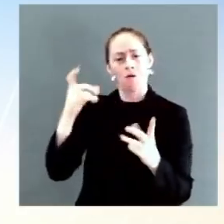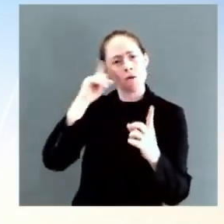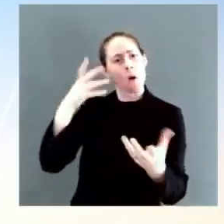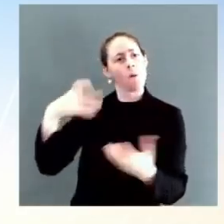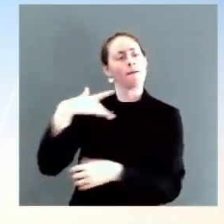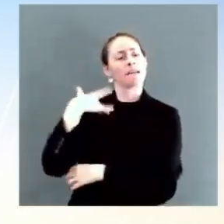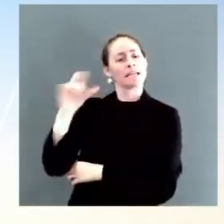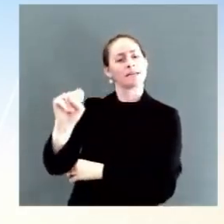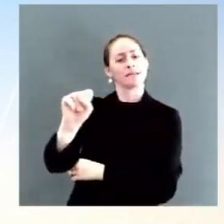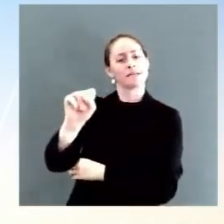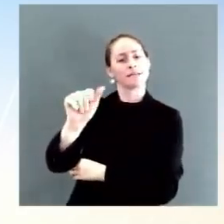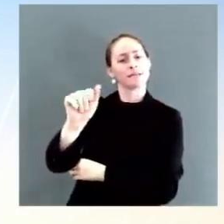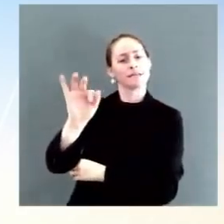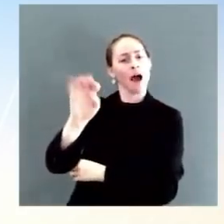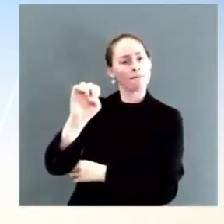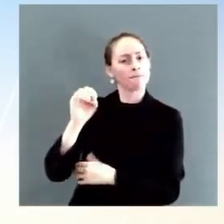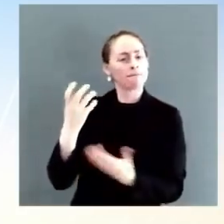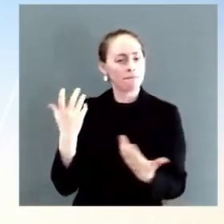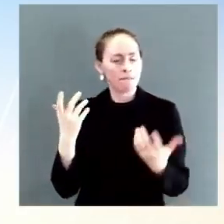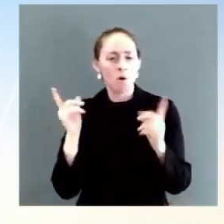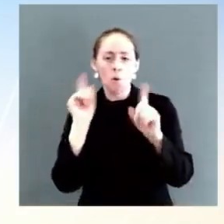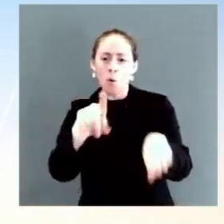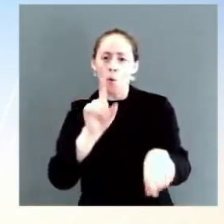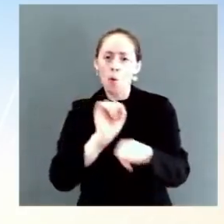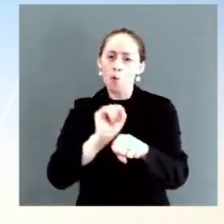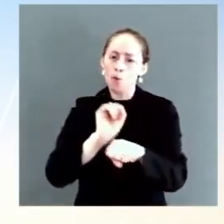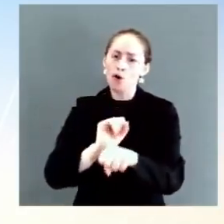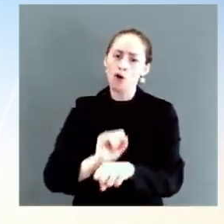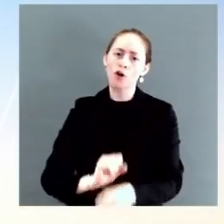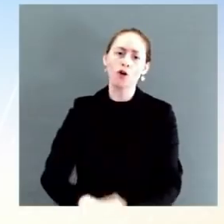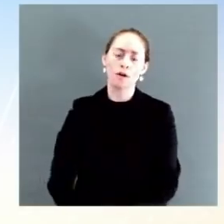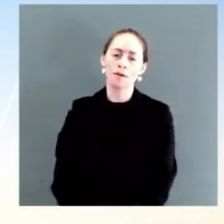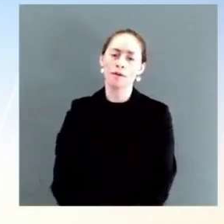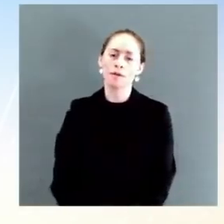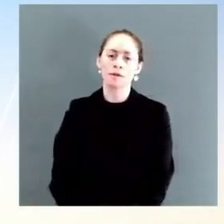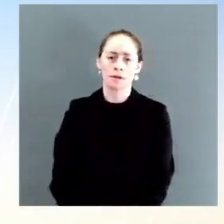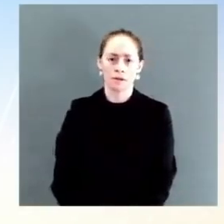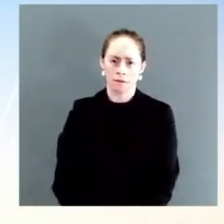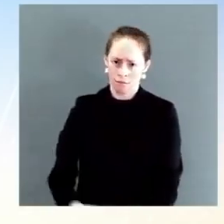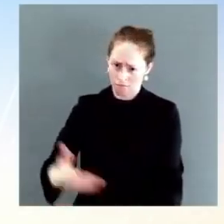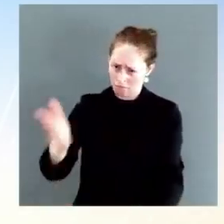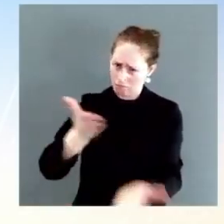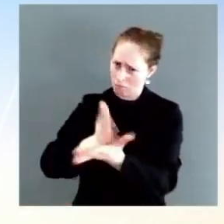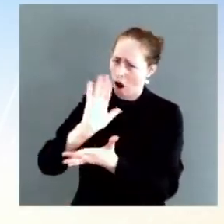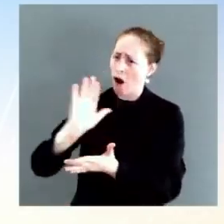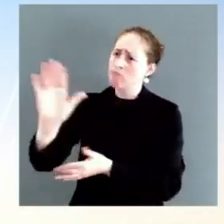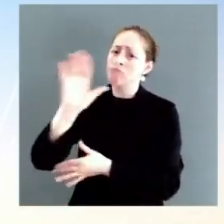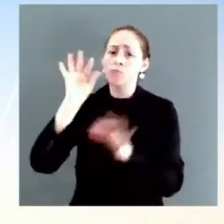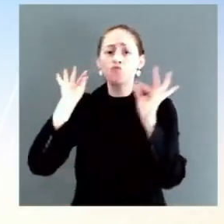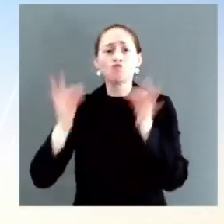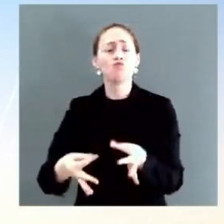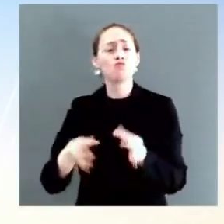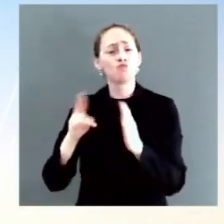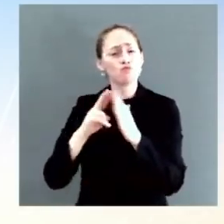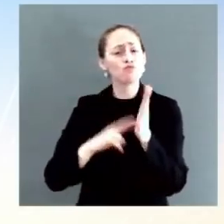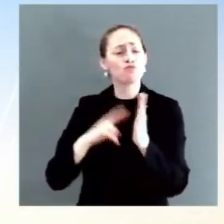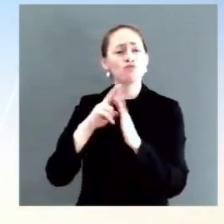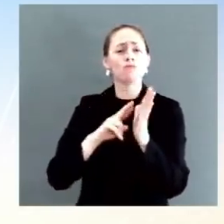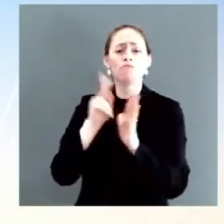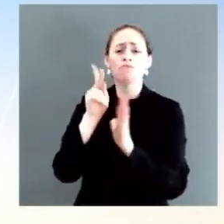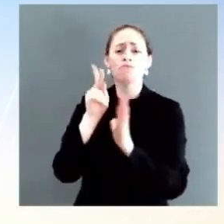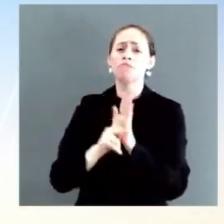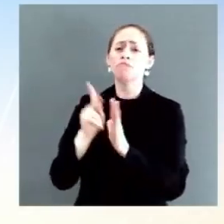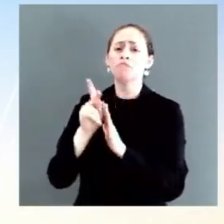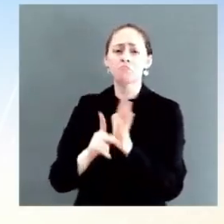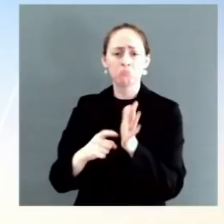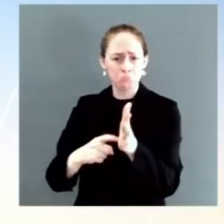their right to do. There are court cases right now, something that the Department of Justice is fighting, and we are confident in our ability, given it's